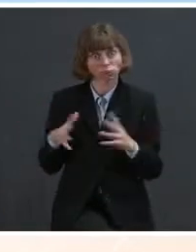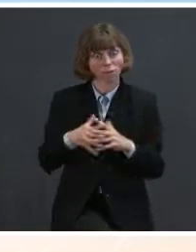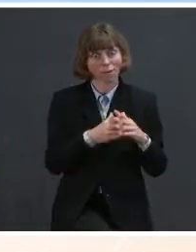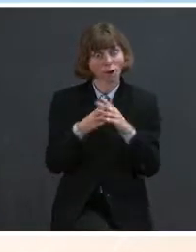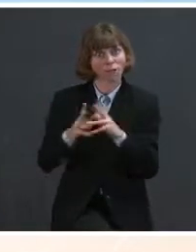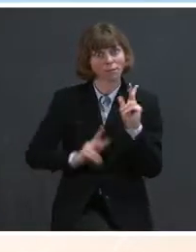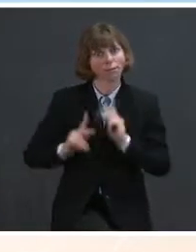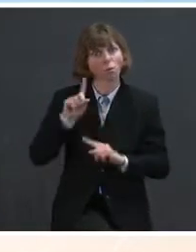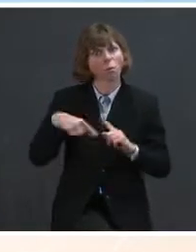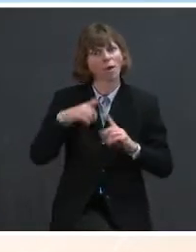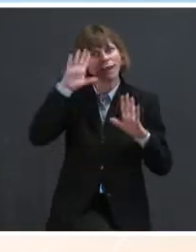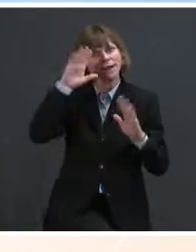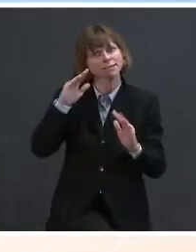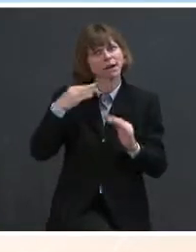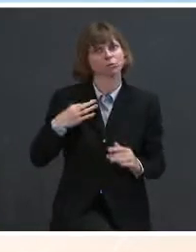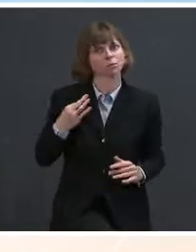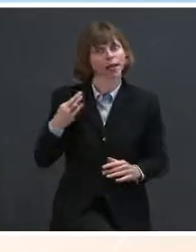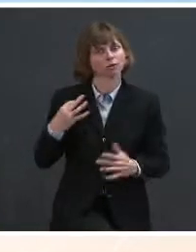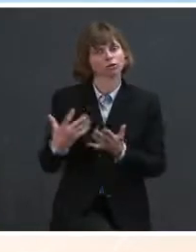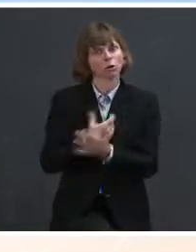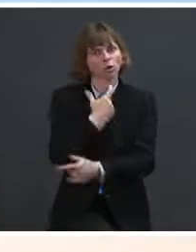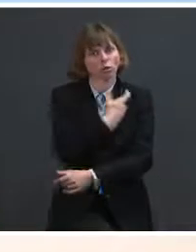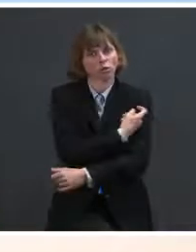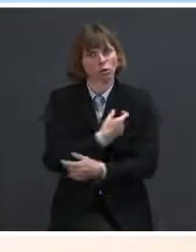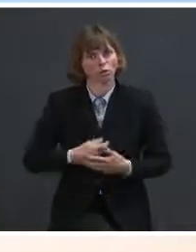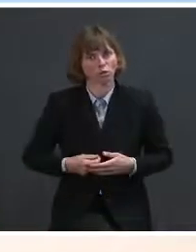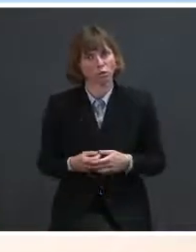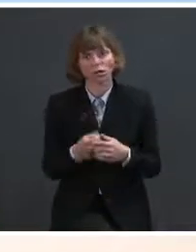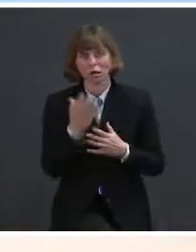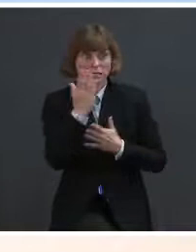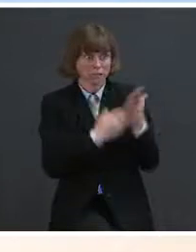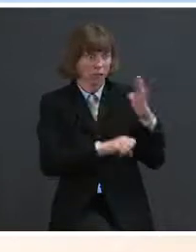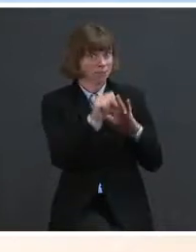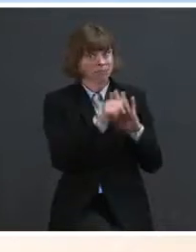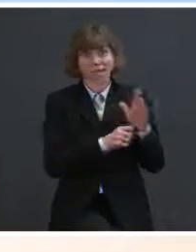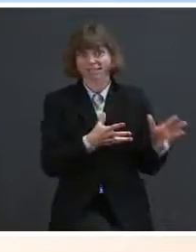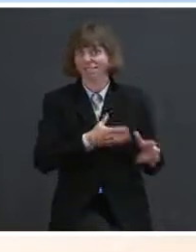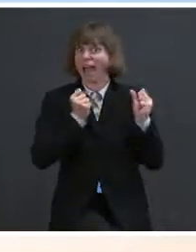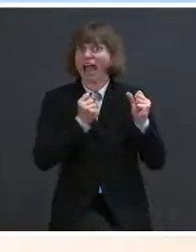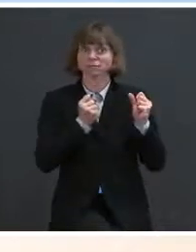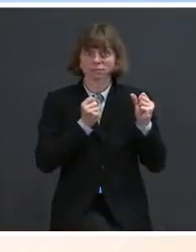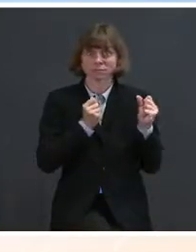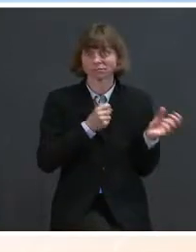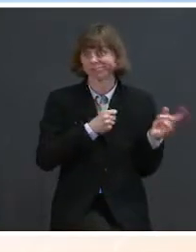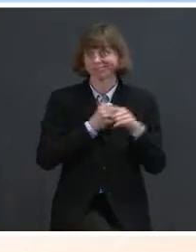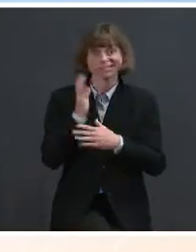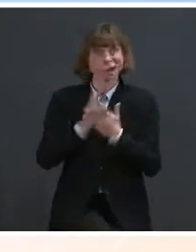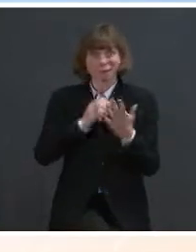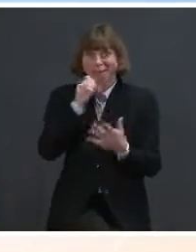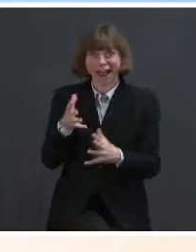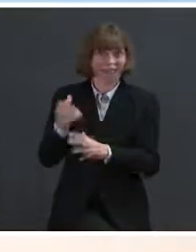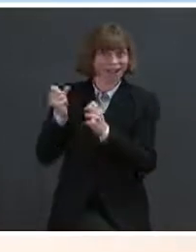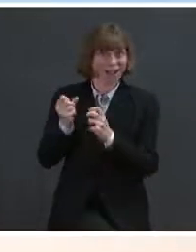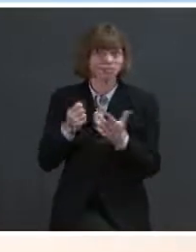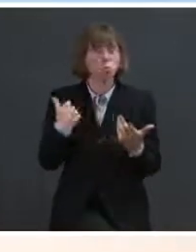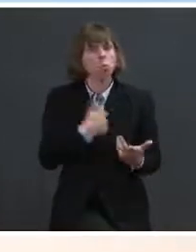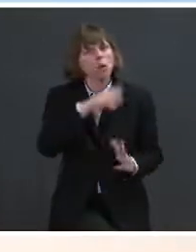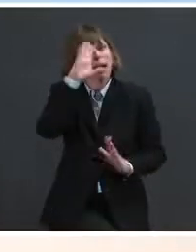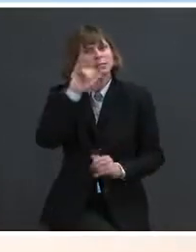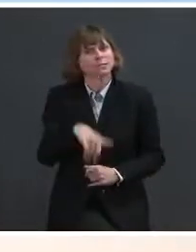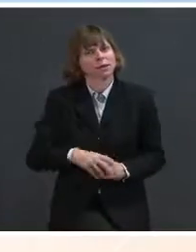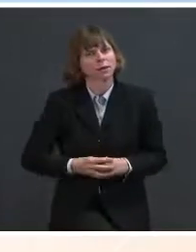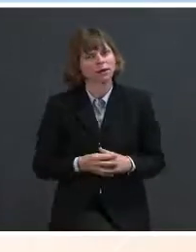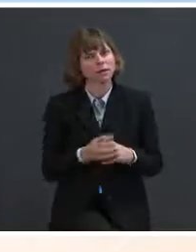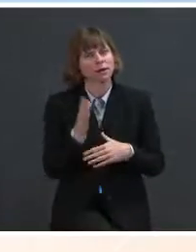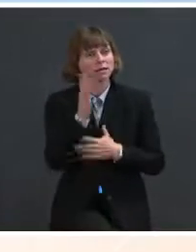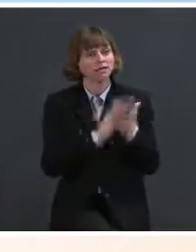to be eligible. Now, some states will move faster than others, and we certainly anticipate that. Some states that may have